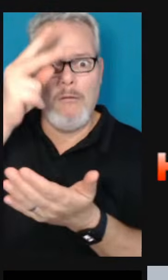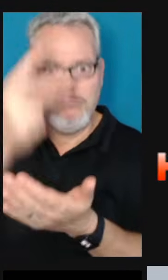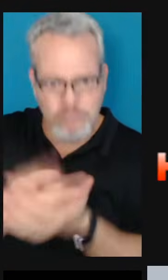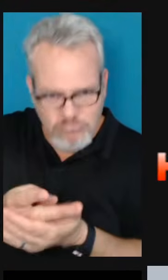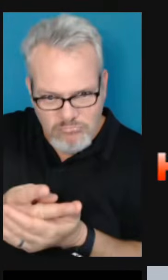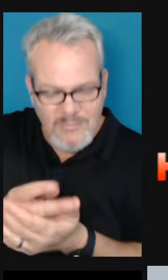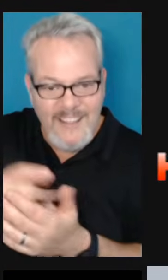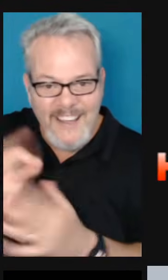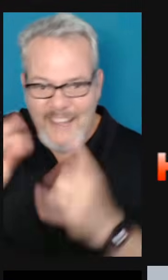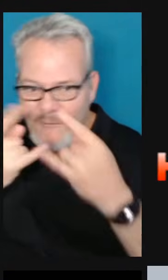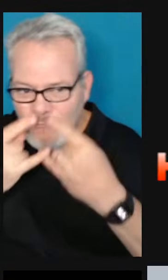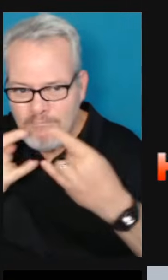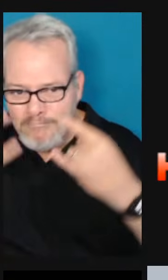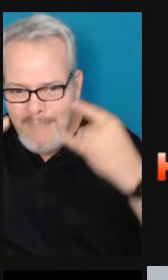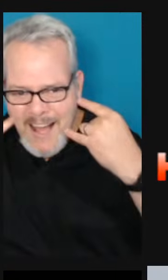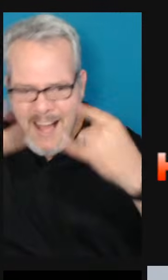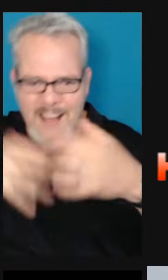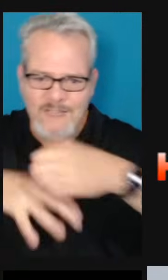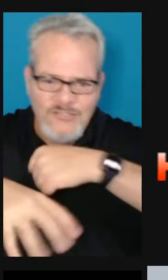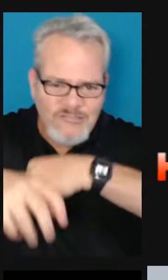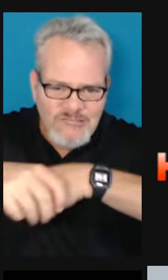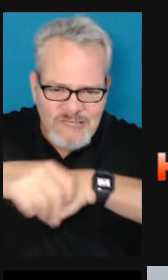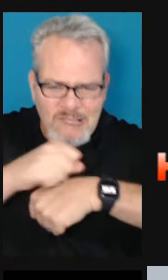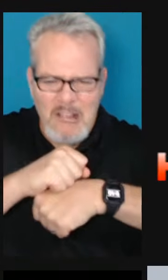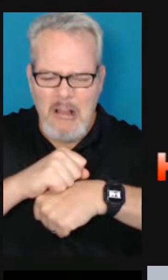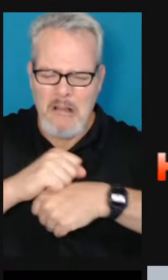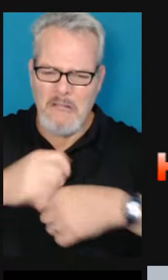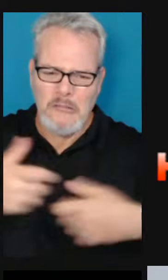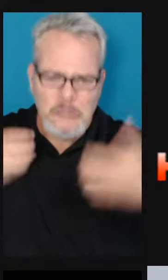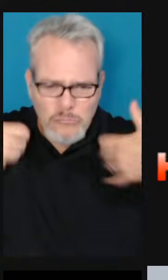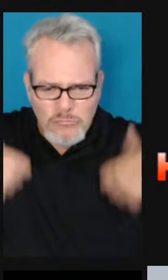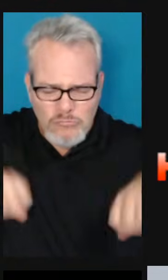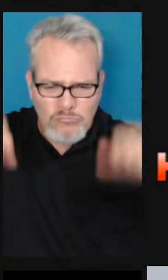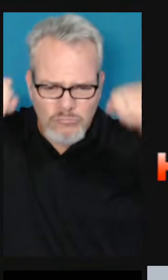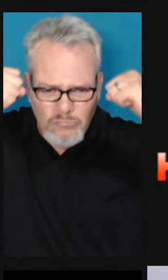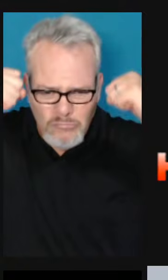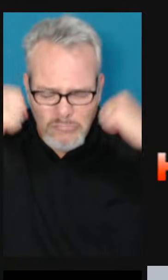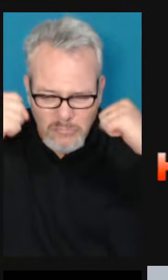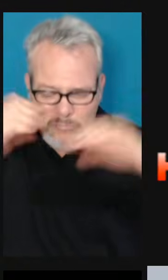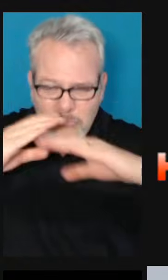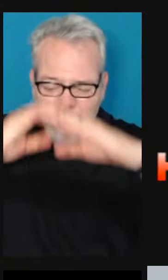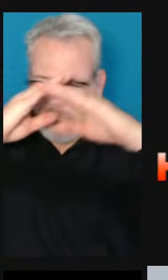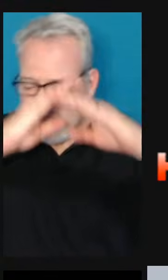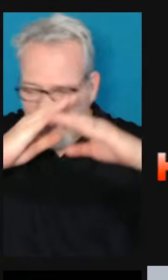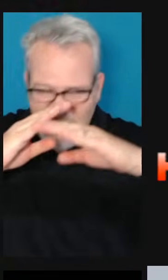you're probably wearing gloves, you're all suited up. It's hard to move and hard to see. It's hard to react. It's like